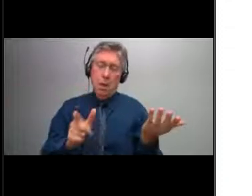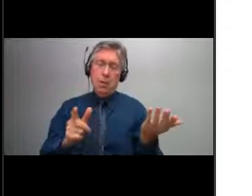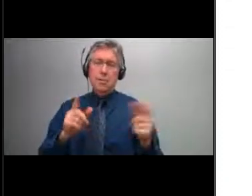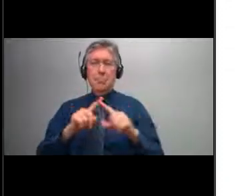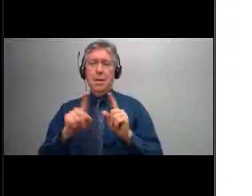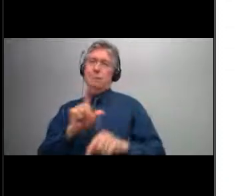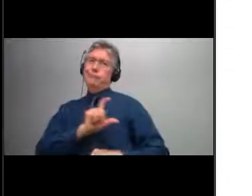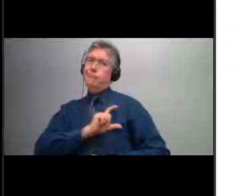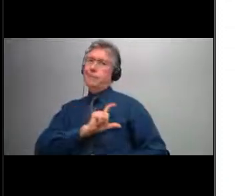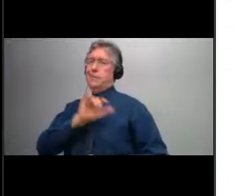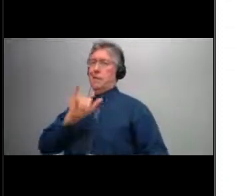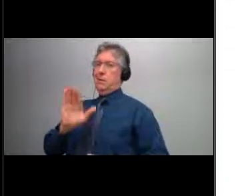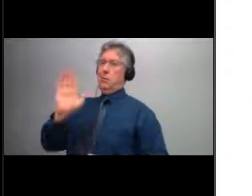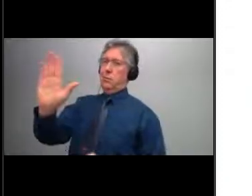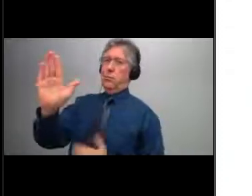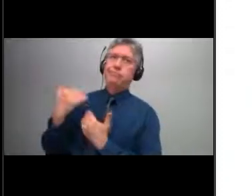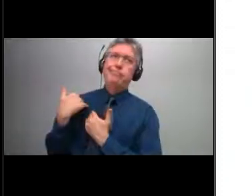addressed.